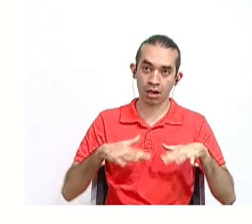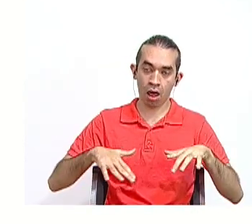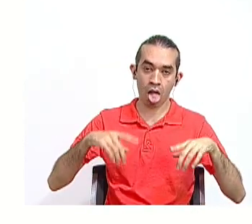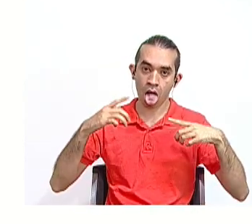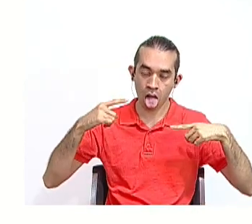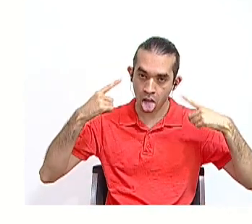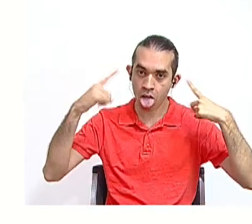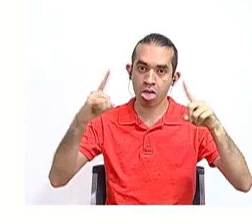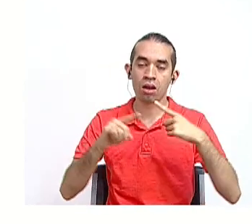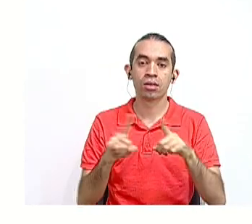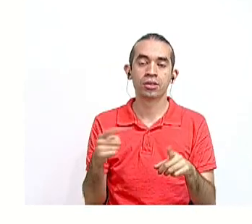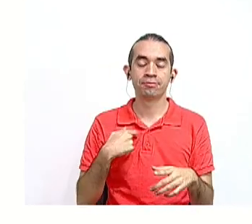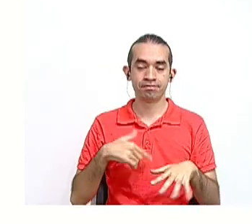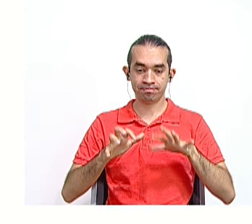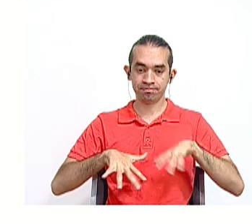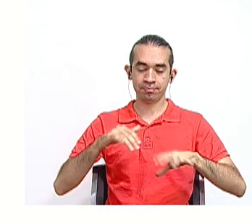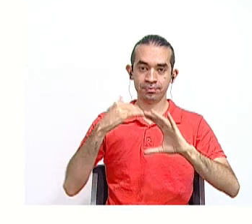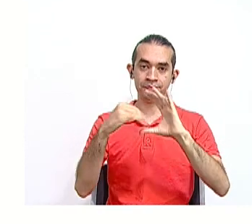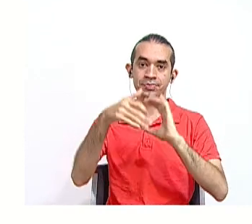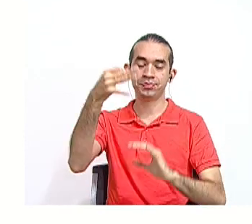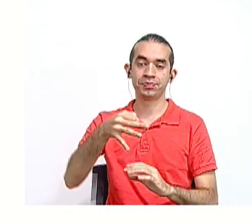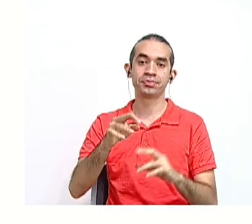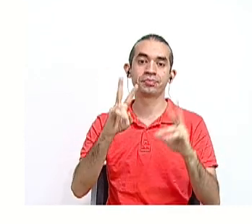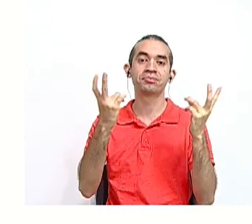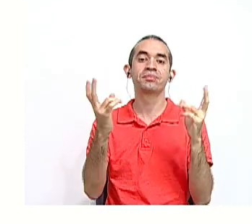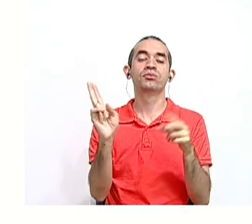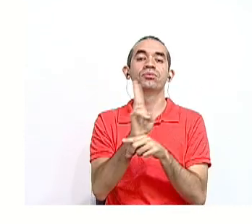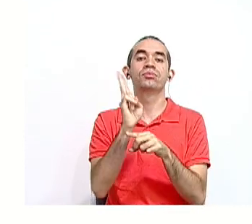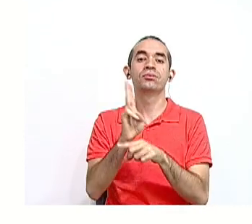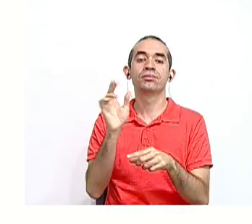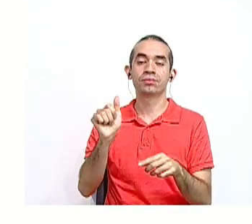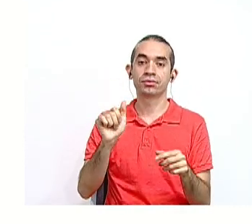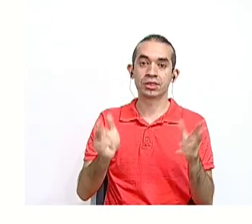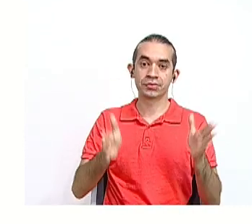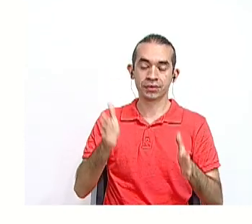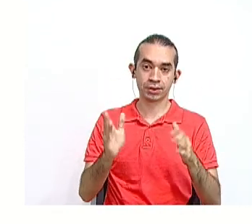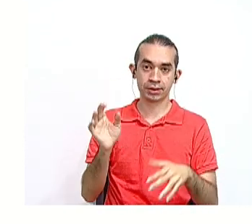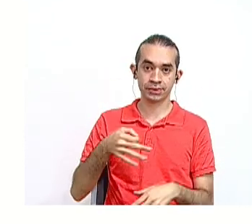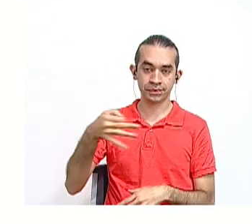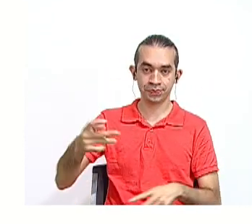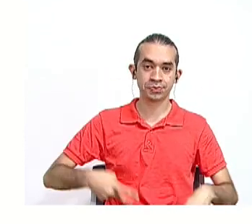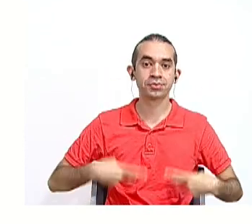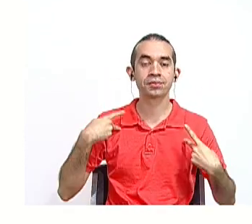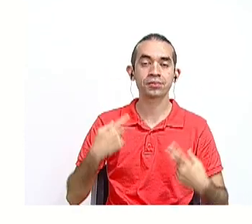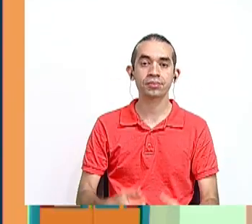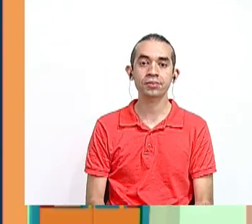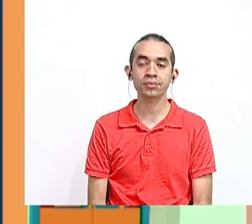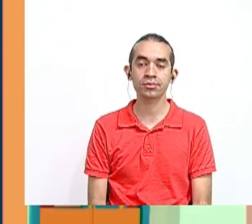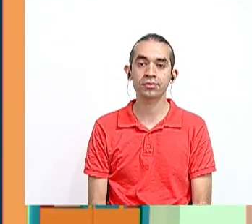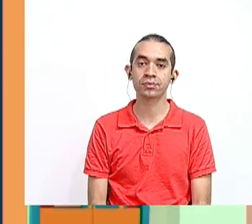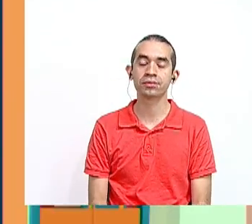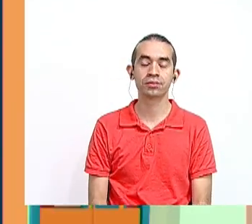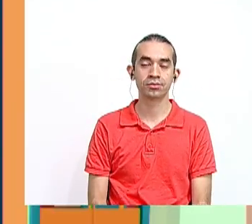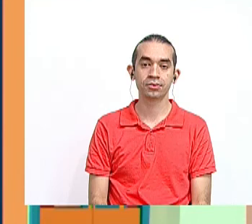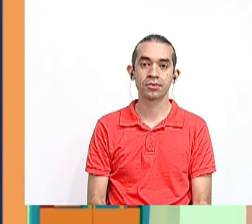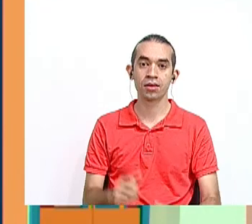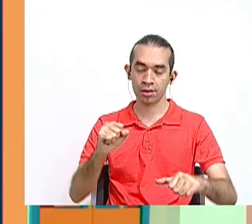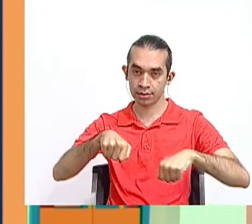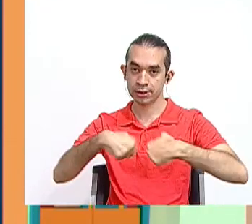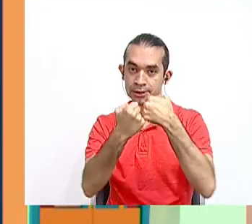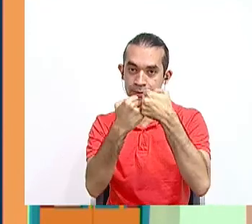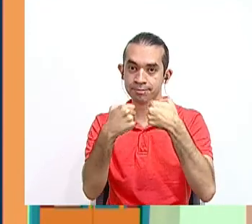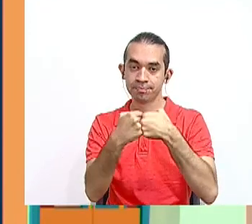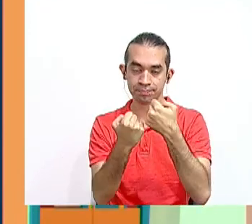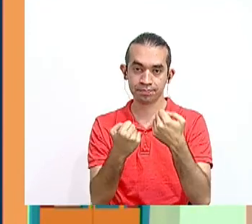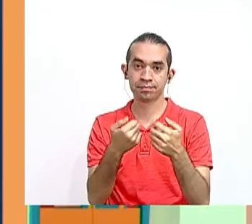will. I wrote an informal email about the use of avatars in our daily lives. Yes, remember that that is the challenge that I have